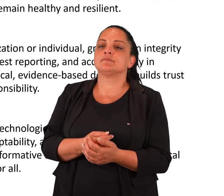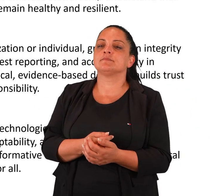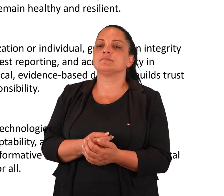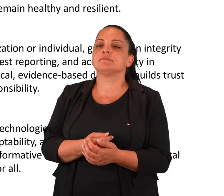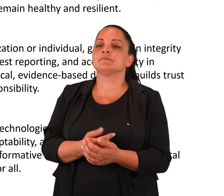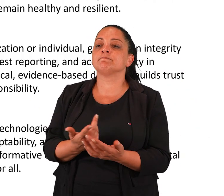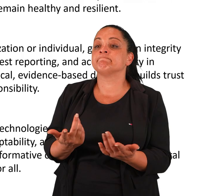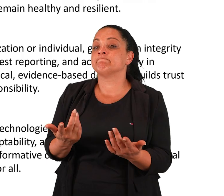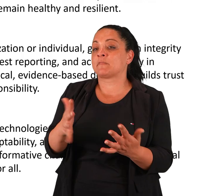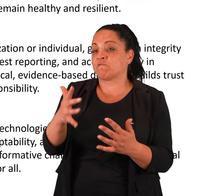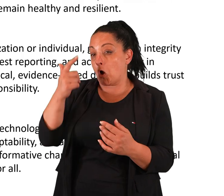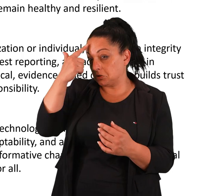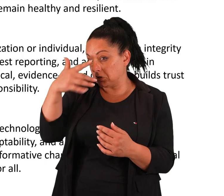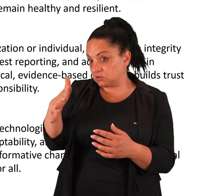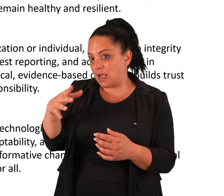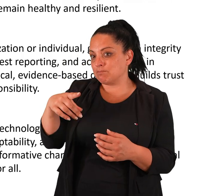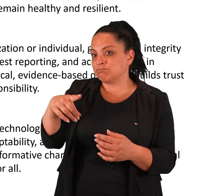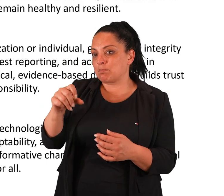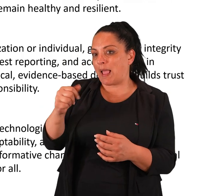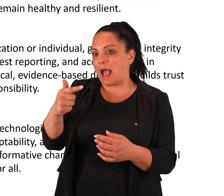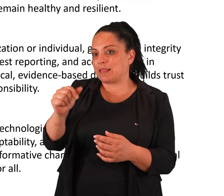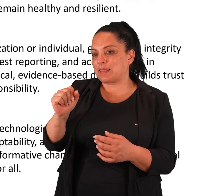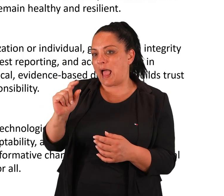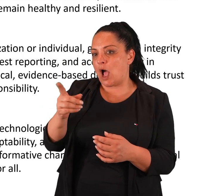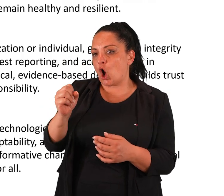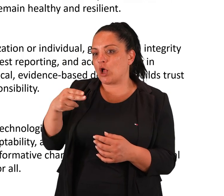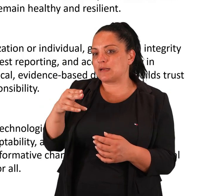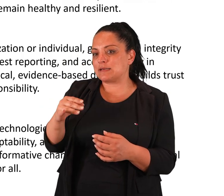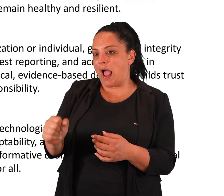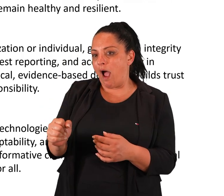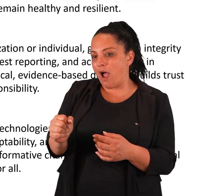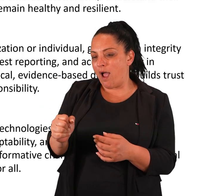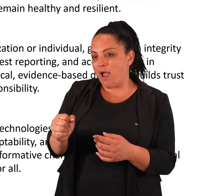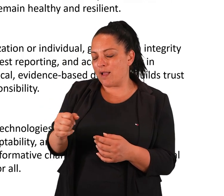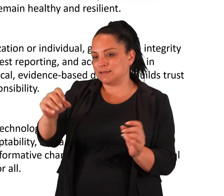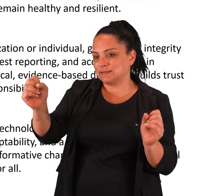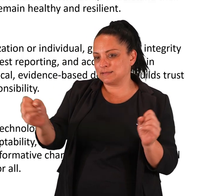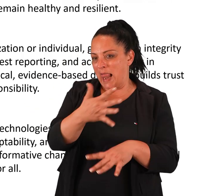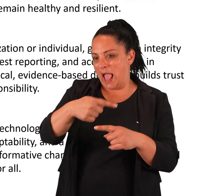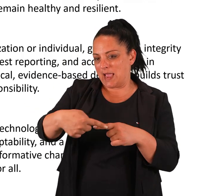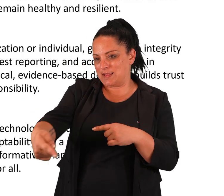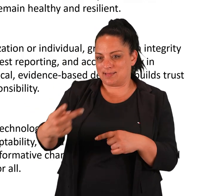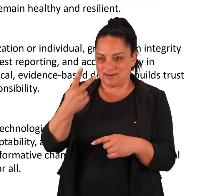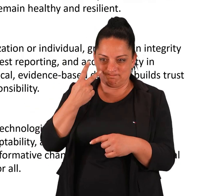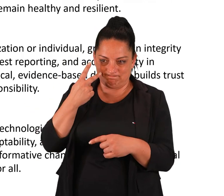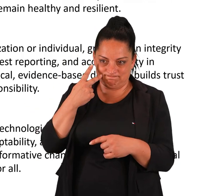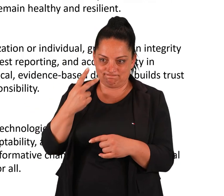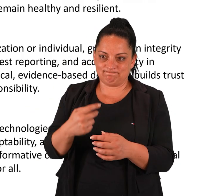and that you will probably know, is Patagonia, which we will see in the next slides.